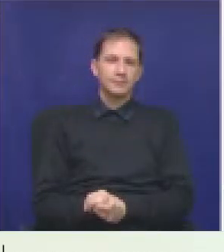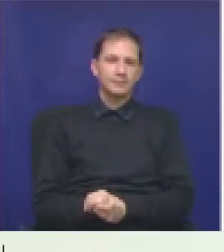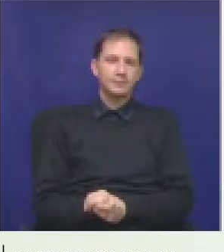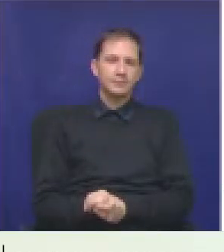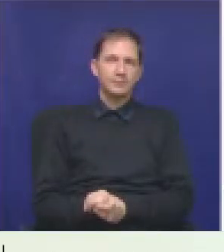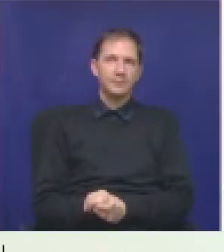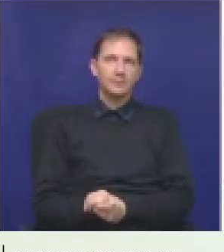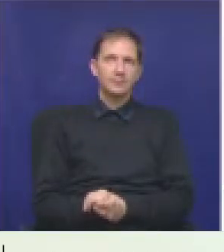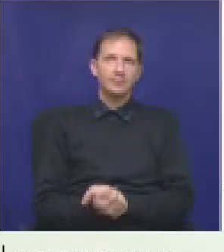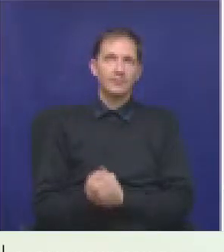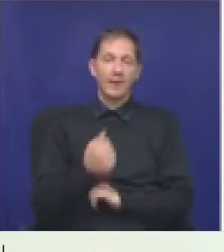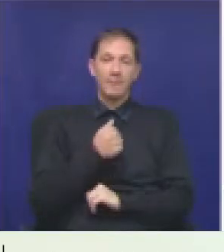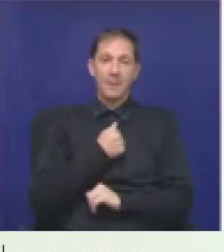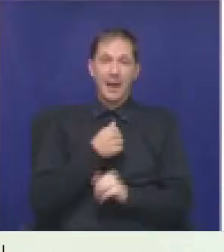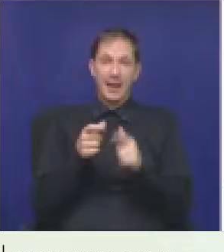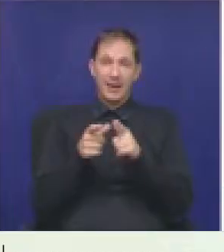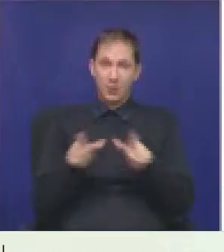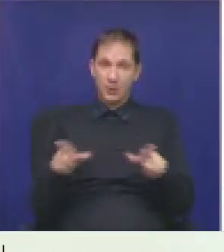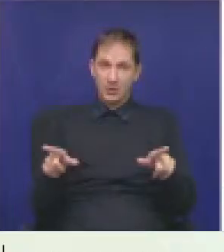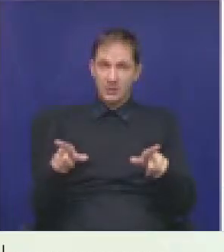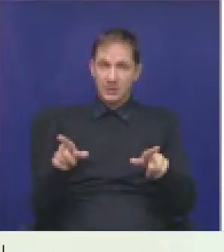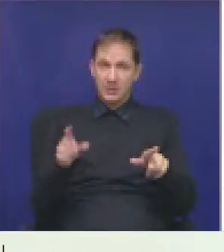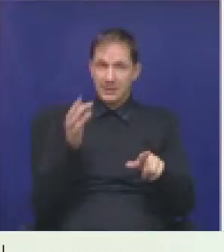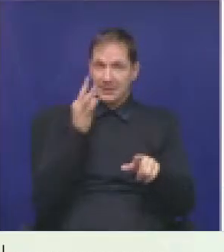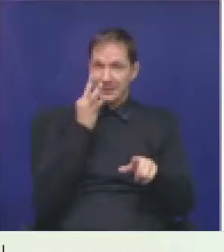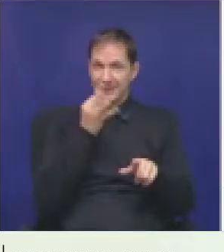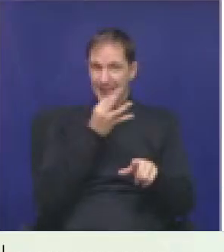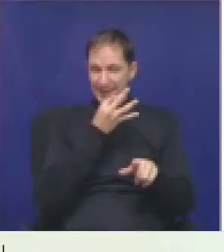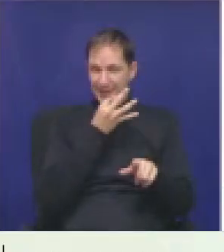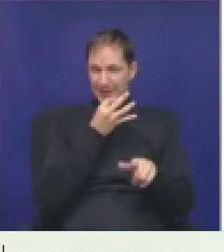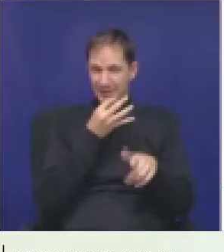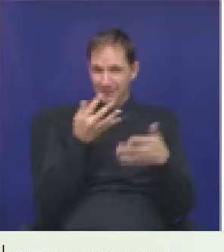In my language, they say, Ubara,